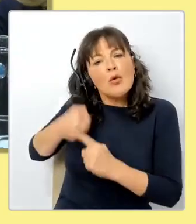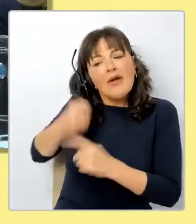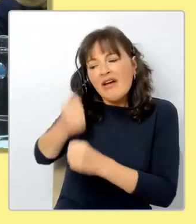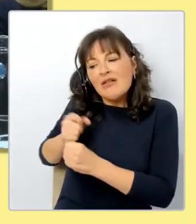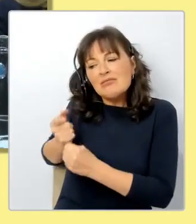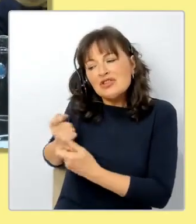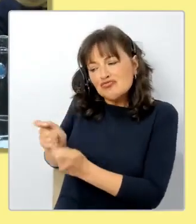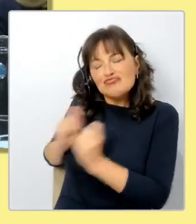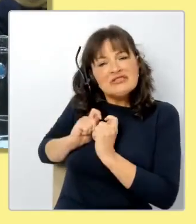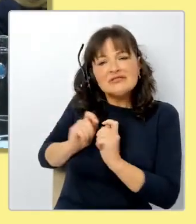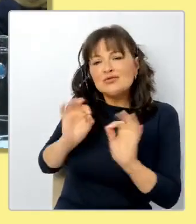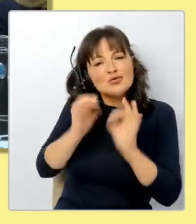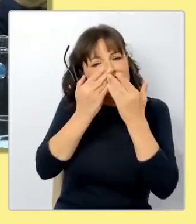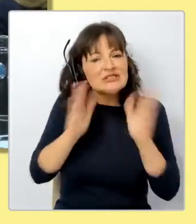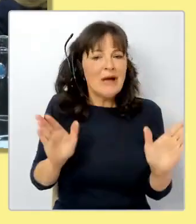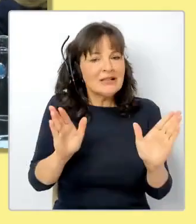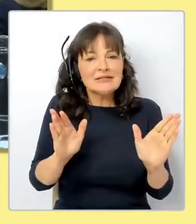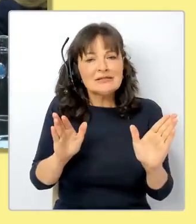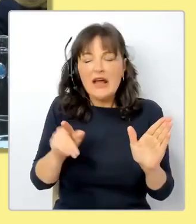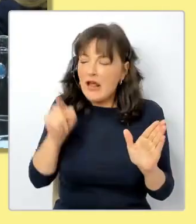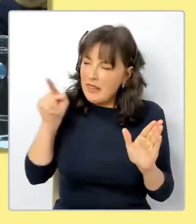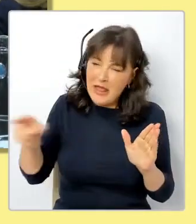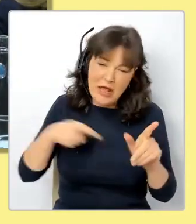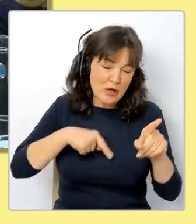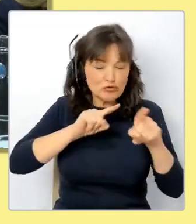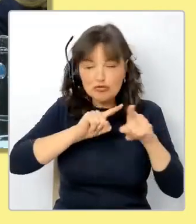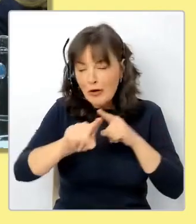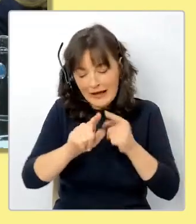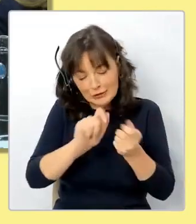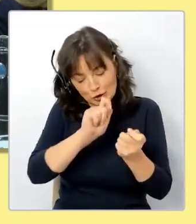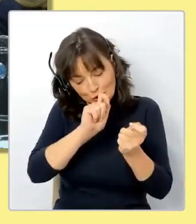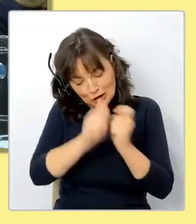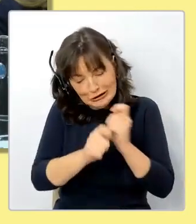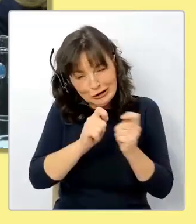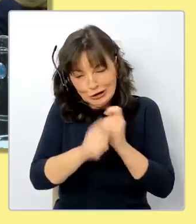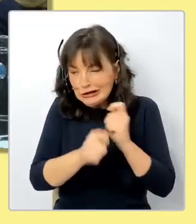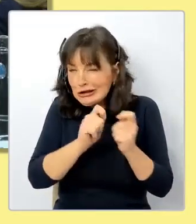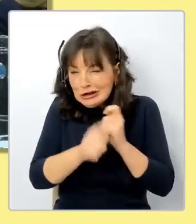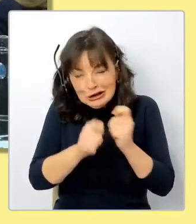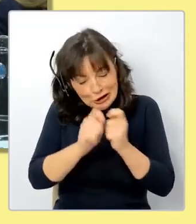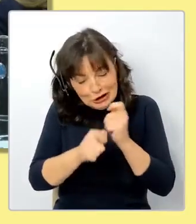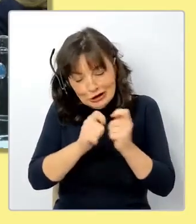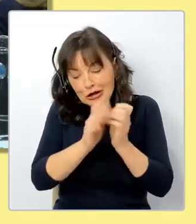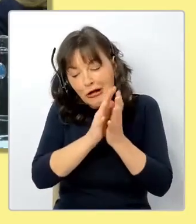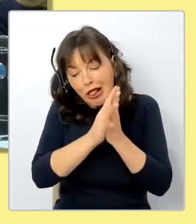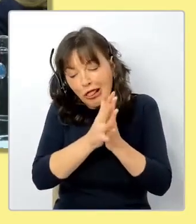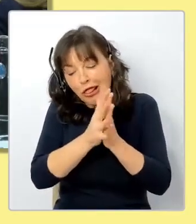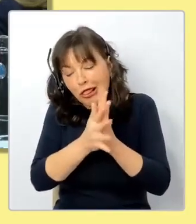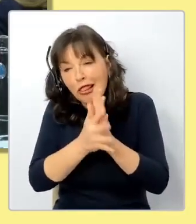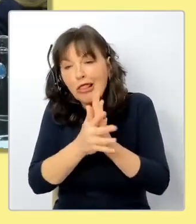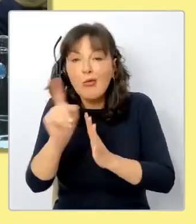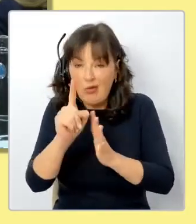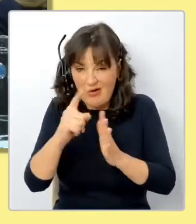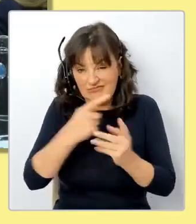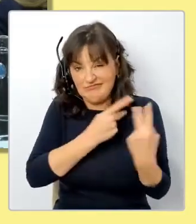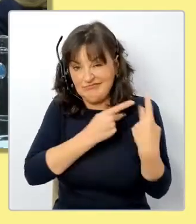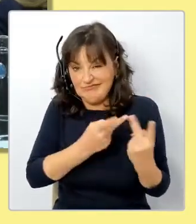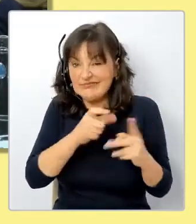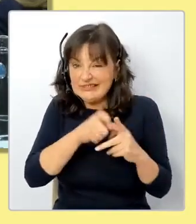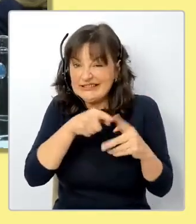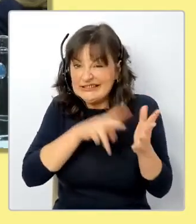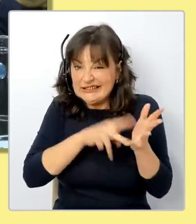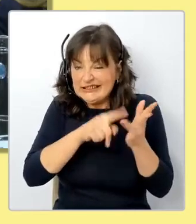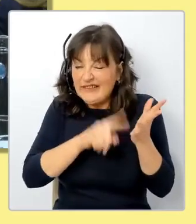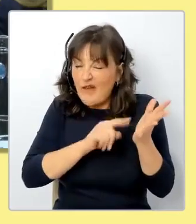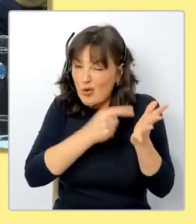on constantly eroding devolution. Now, I don't think that the limit of our ambitions should be